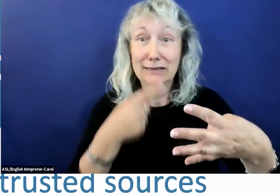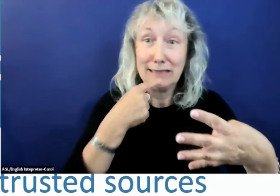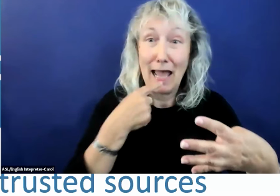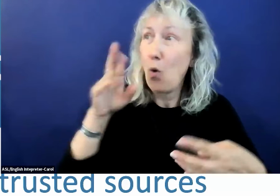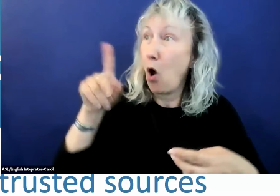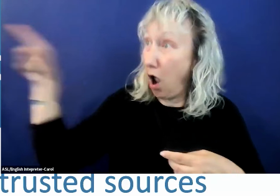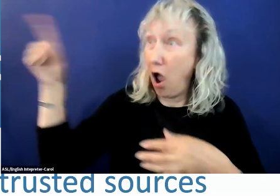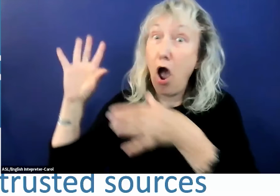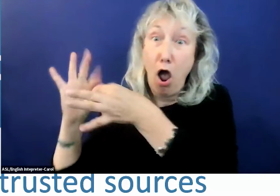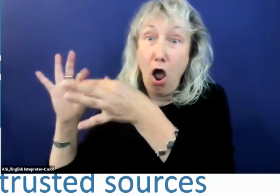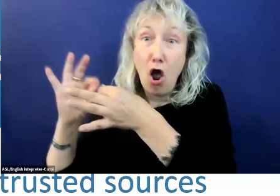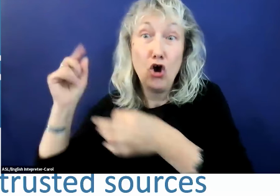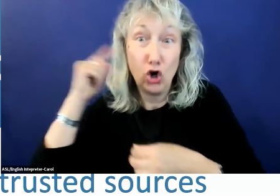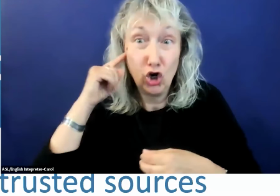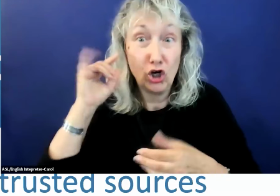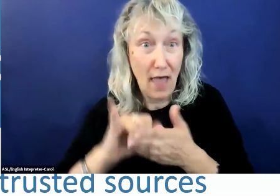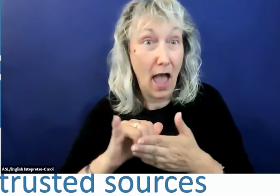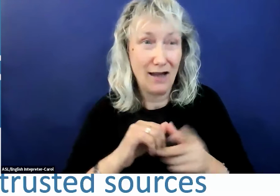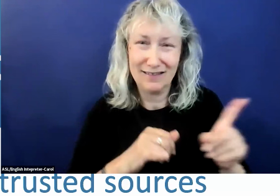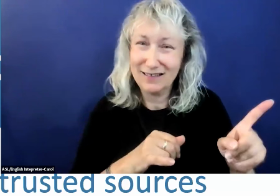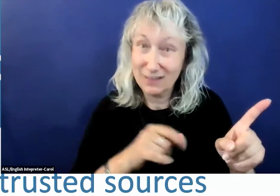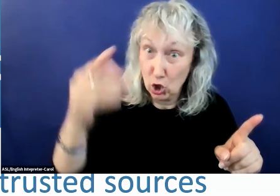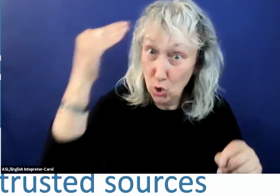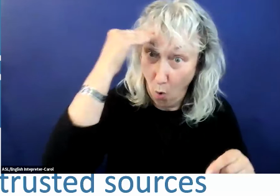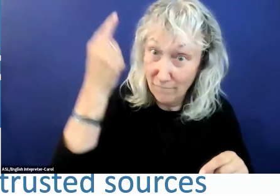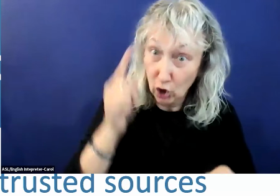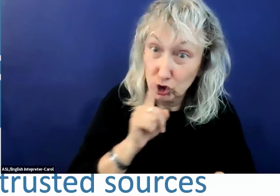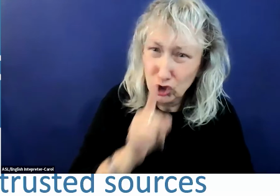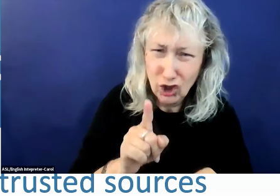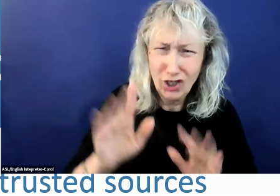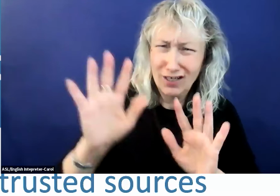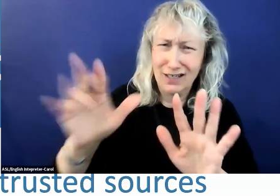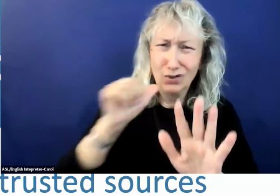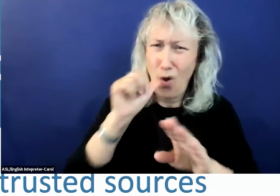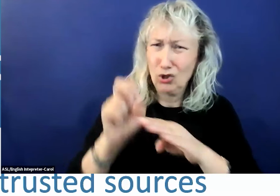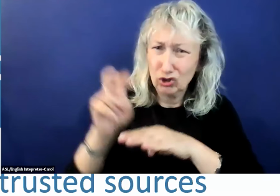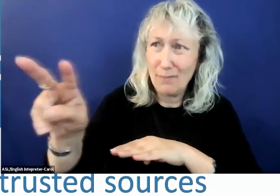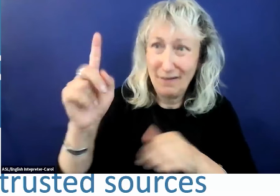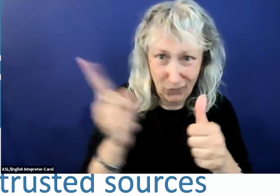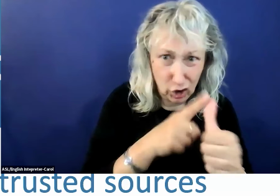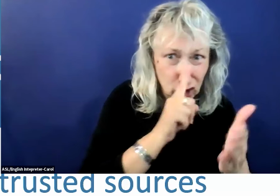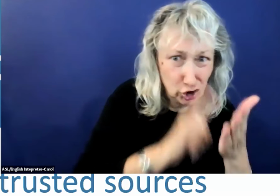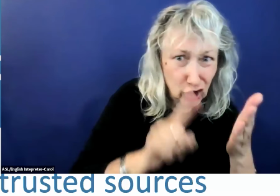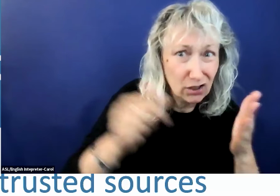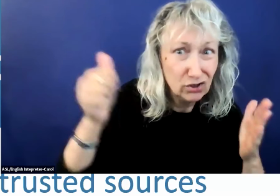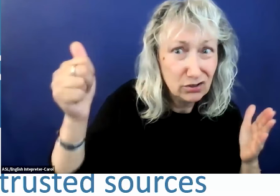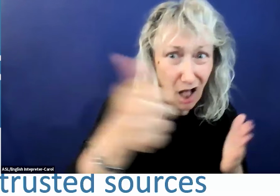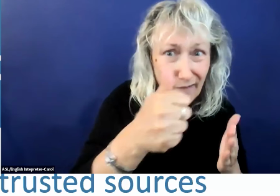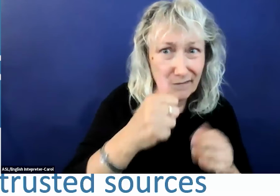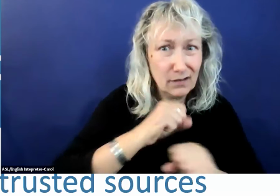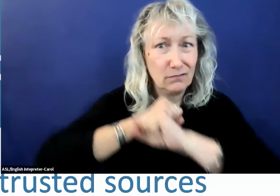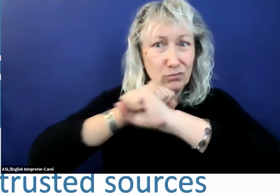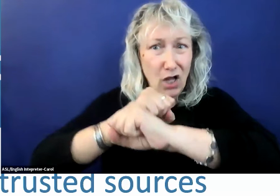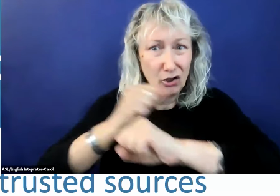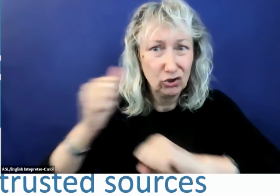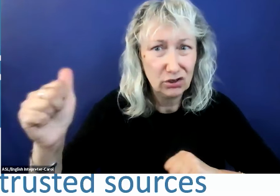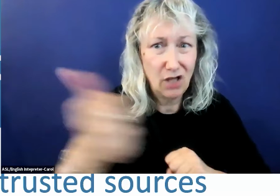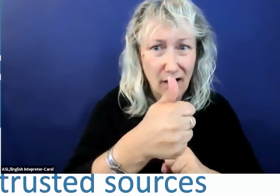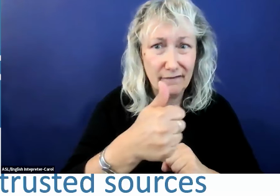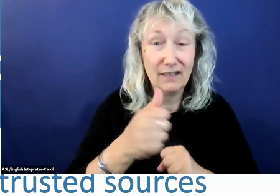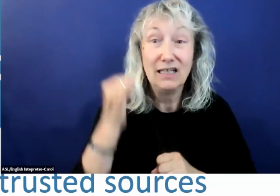as absolute truth. Check to verify. And most disasters will have an official